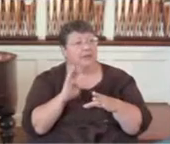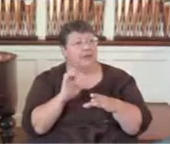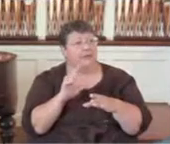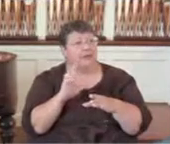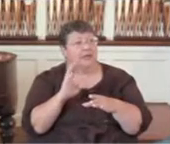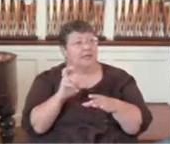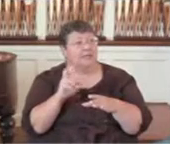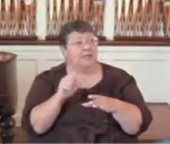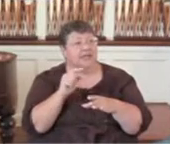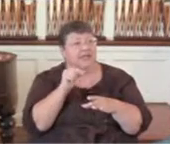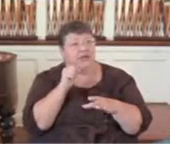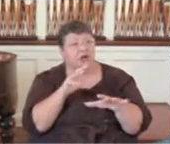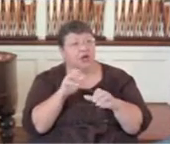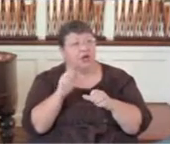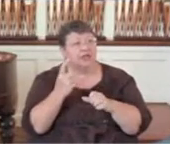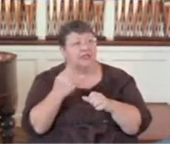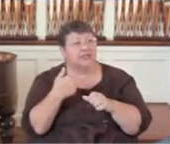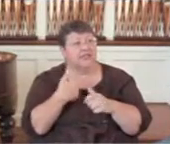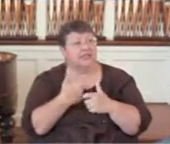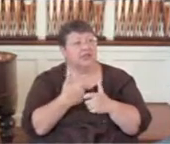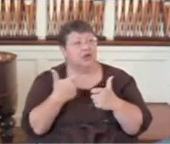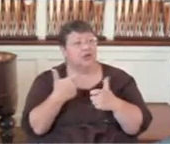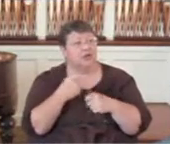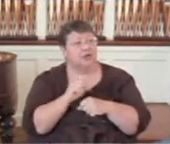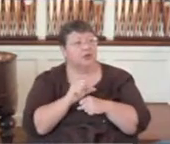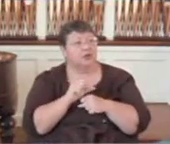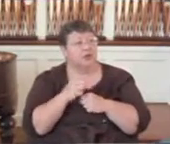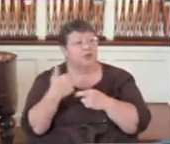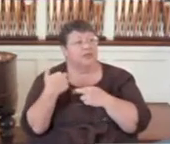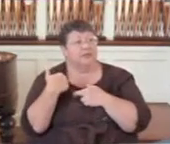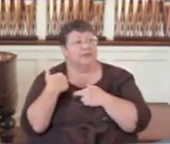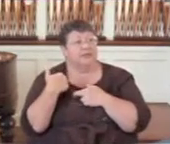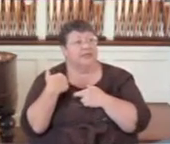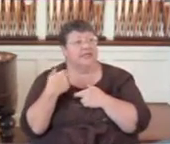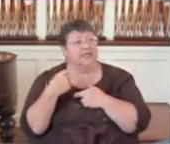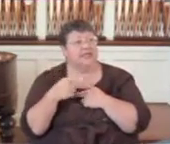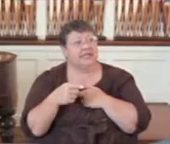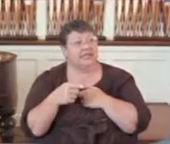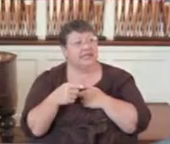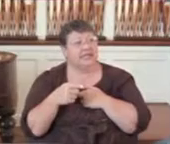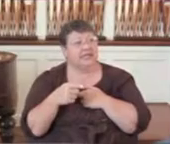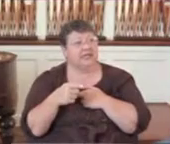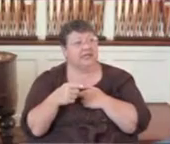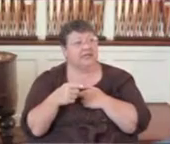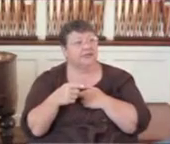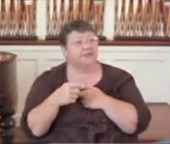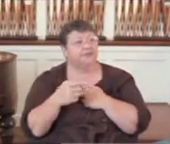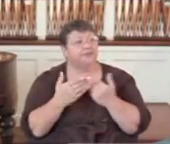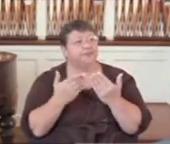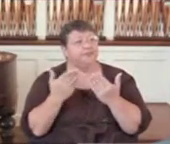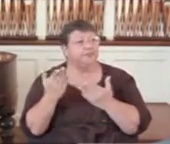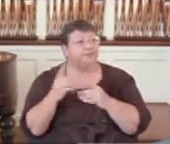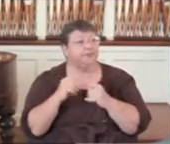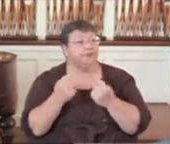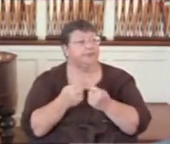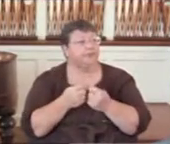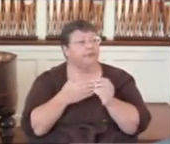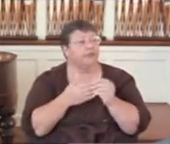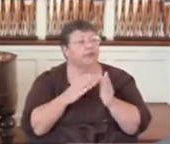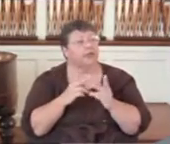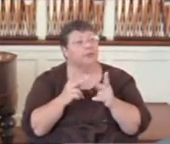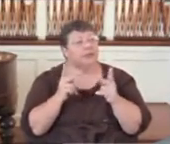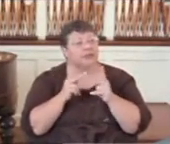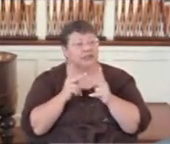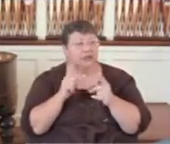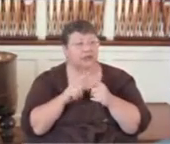not gone. He just has enormous work responsibilities, and so he has turned the team leader position over